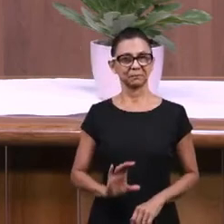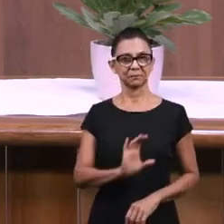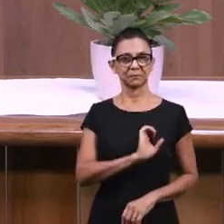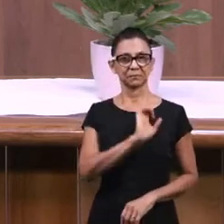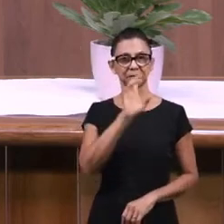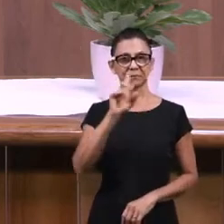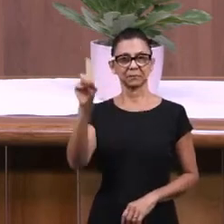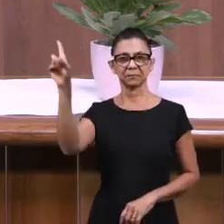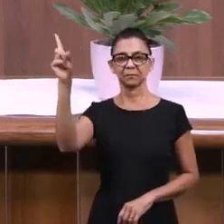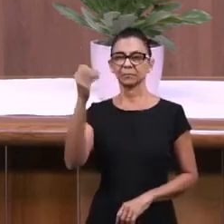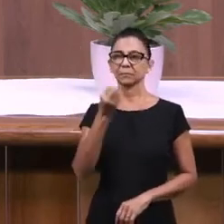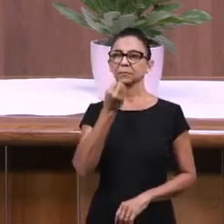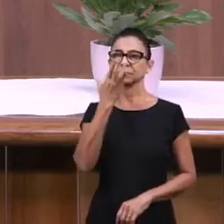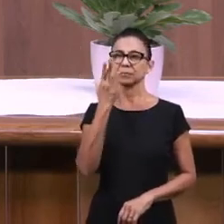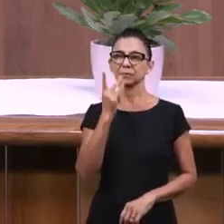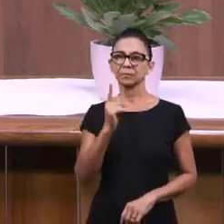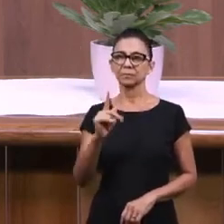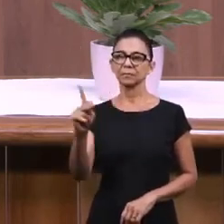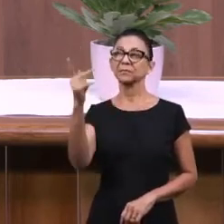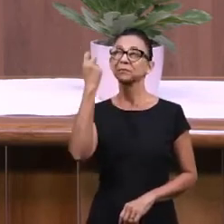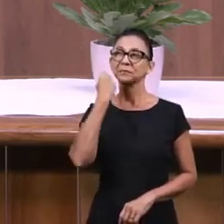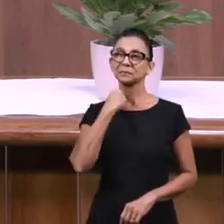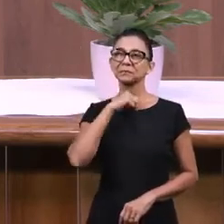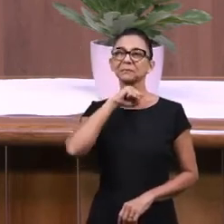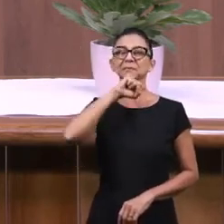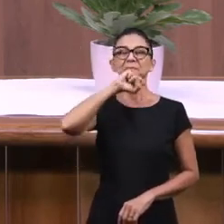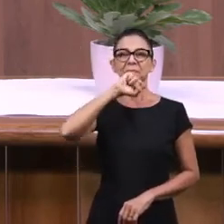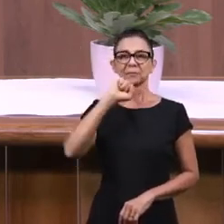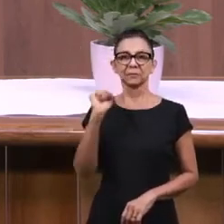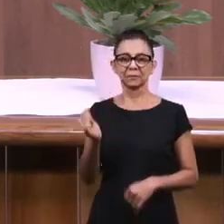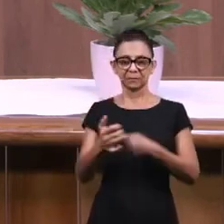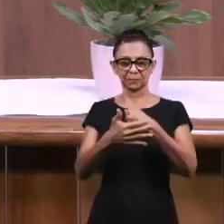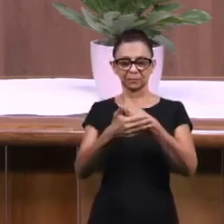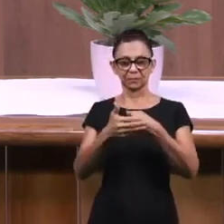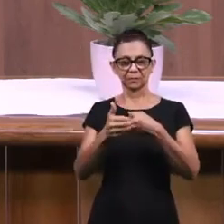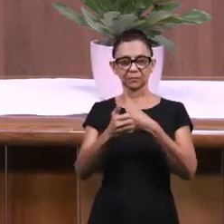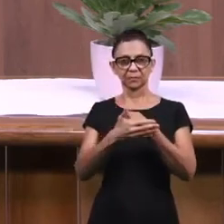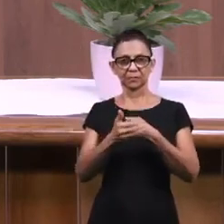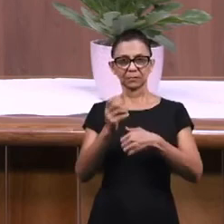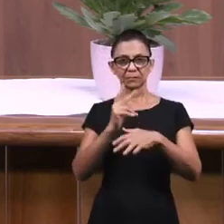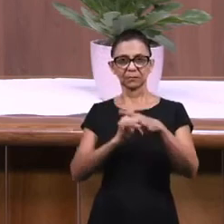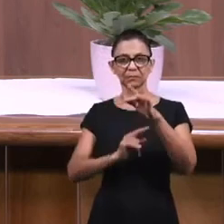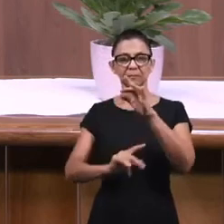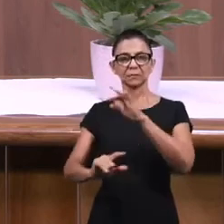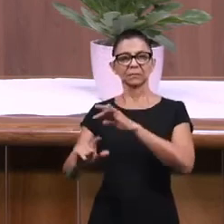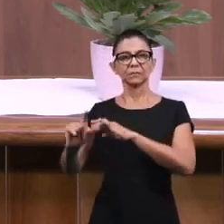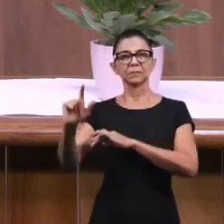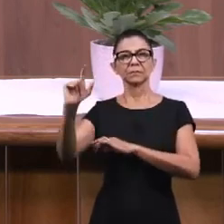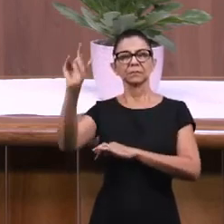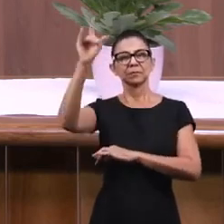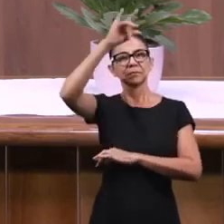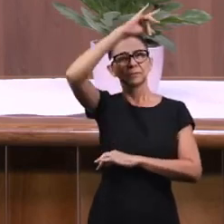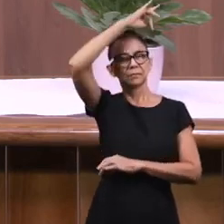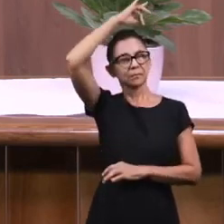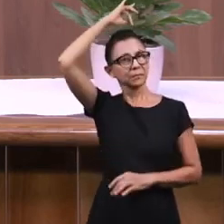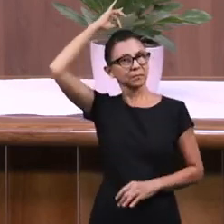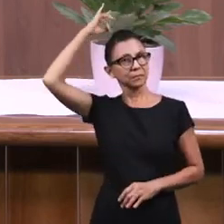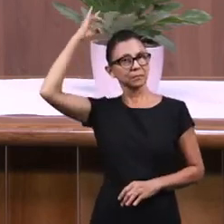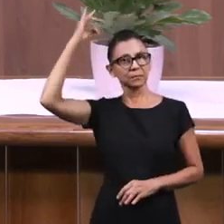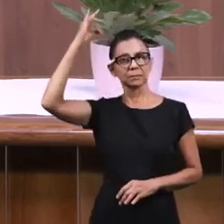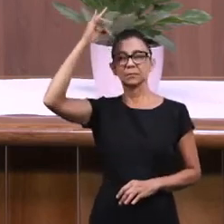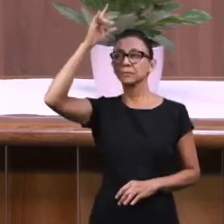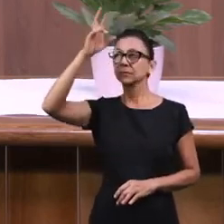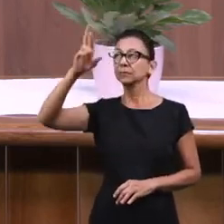the love of God, our eternal and blessing Father, and the sweet eternal consolations of the Holy